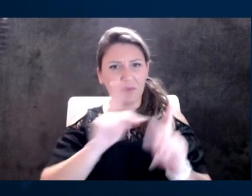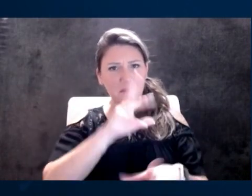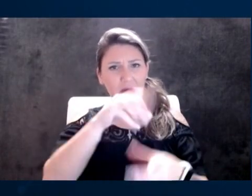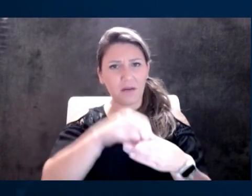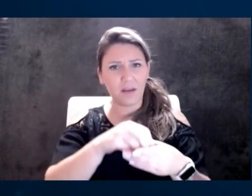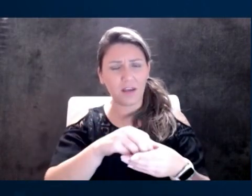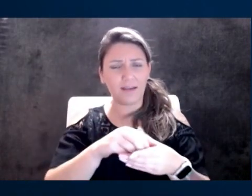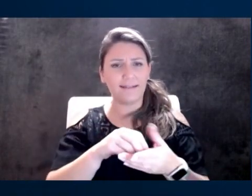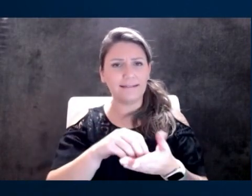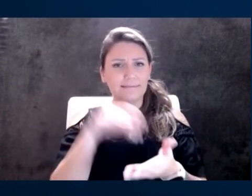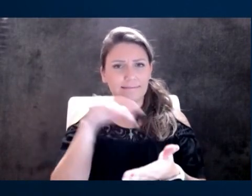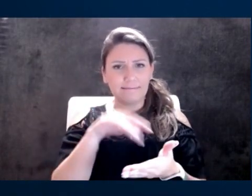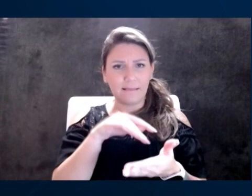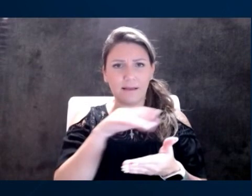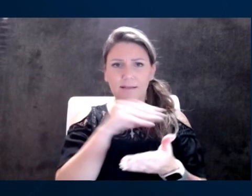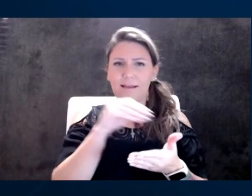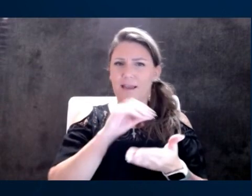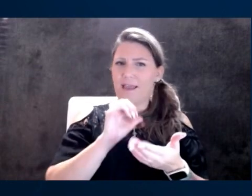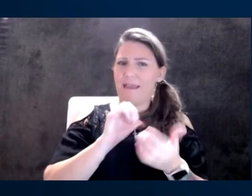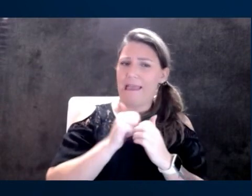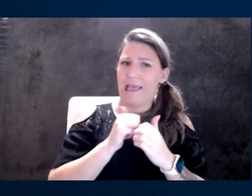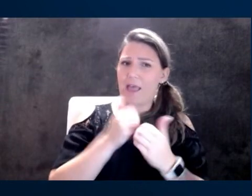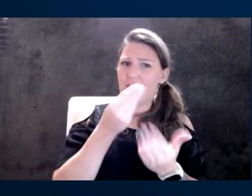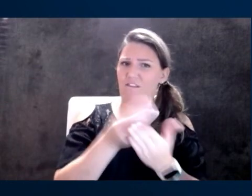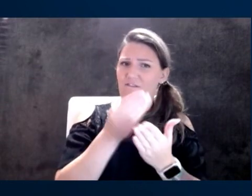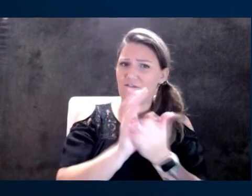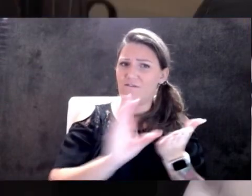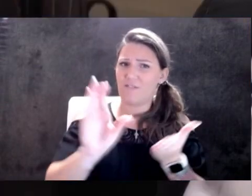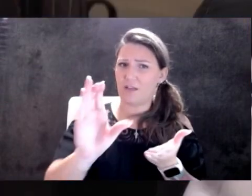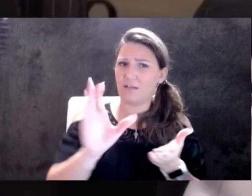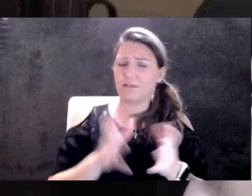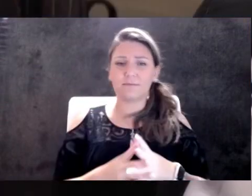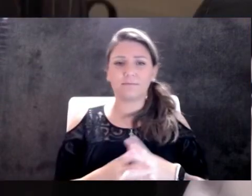And how are they funded? That was another question from somebody.